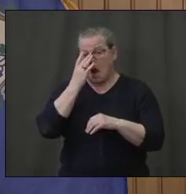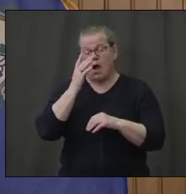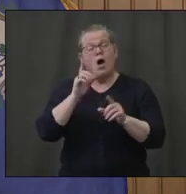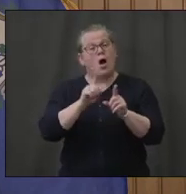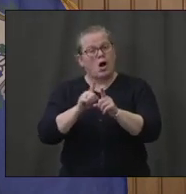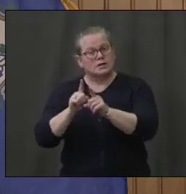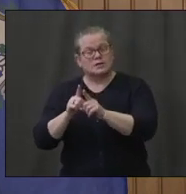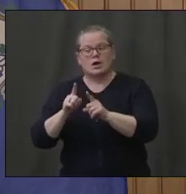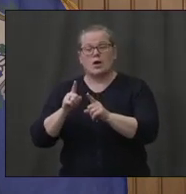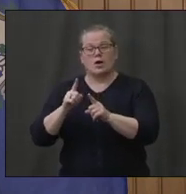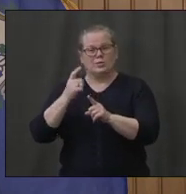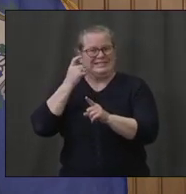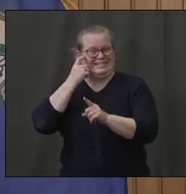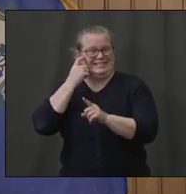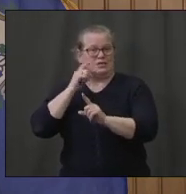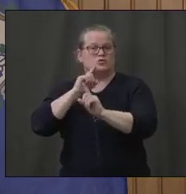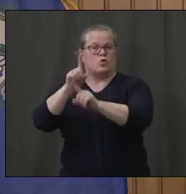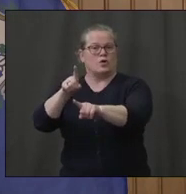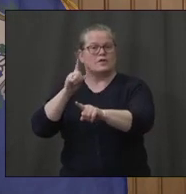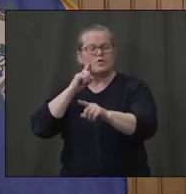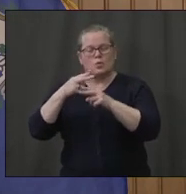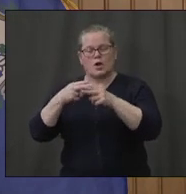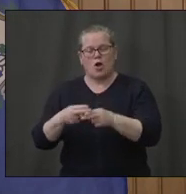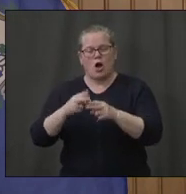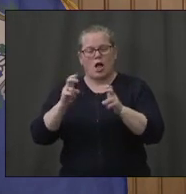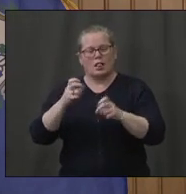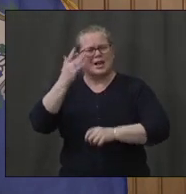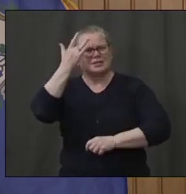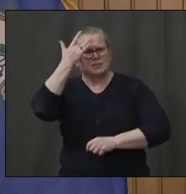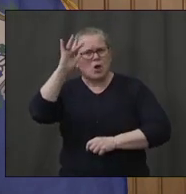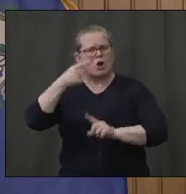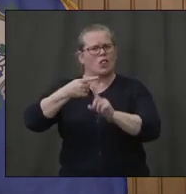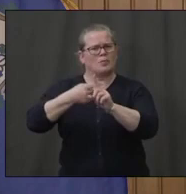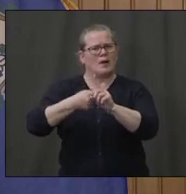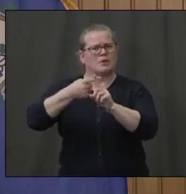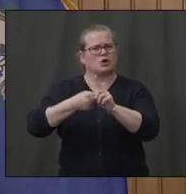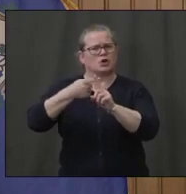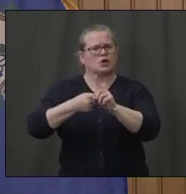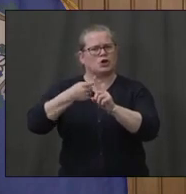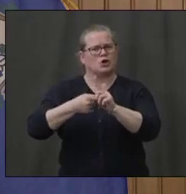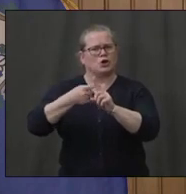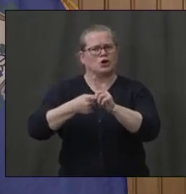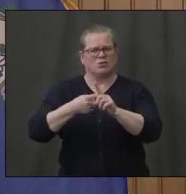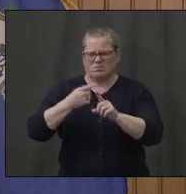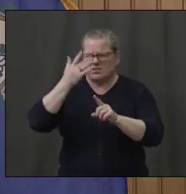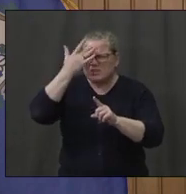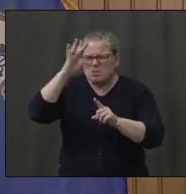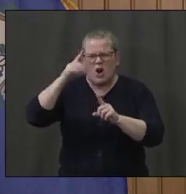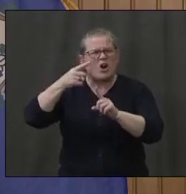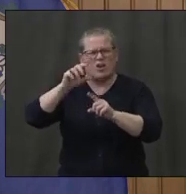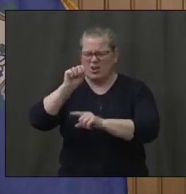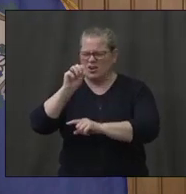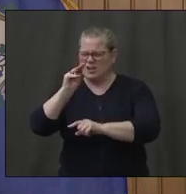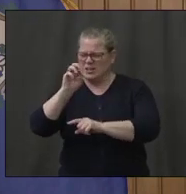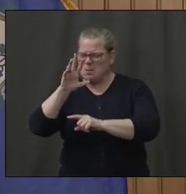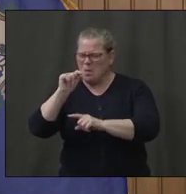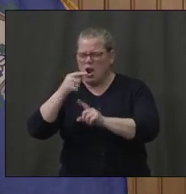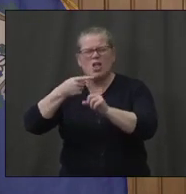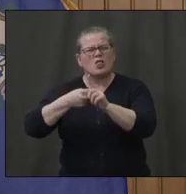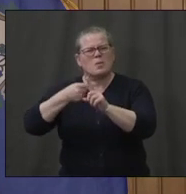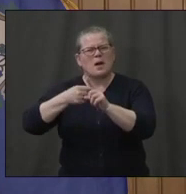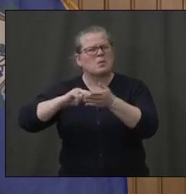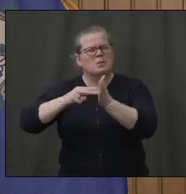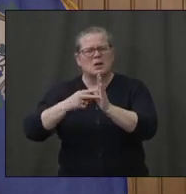the largest order for smart thermometers. You know, what the heck am I talking about? These are thermometers that are Bluetooth connected to